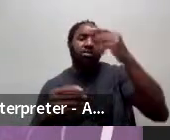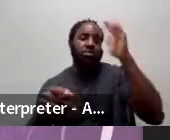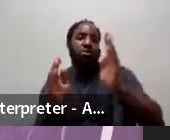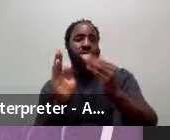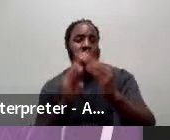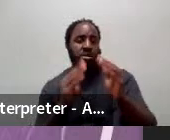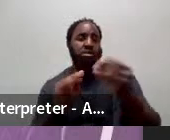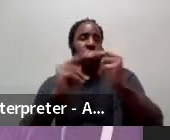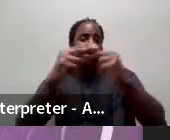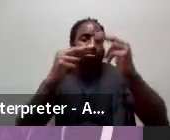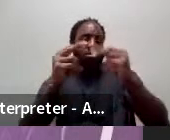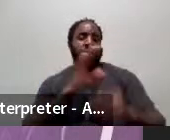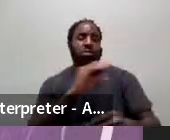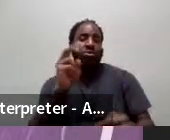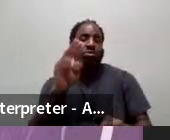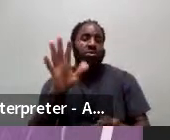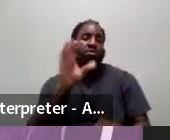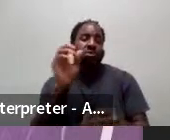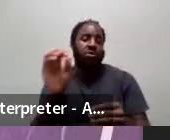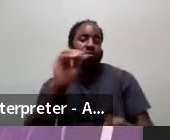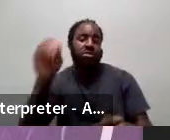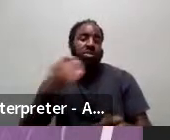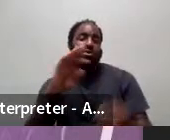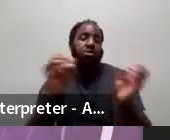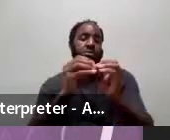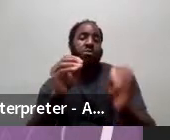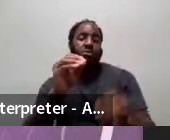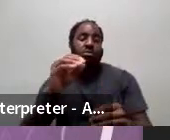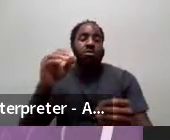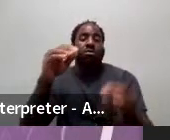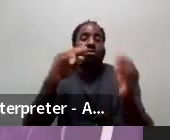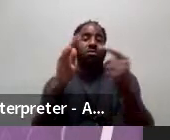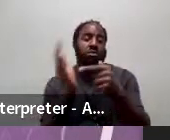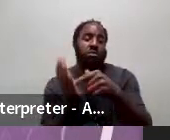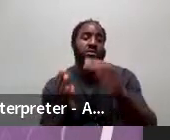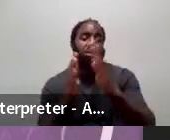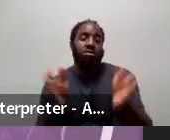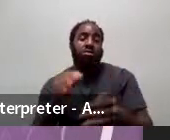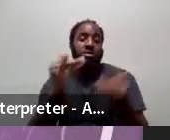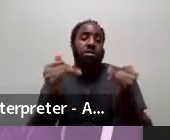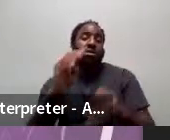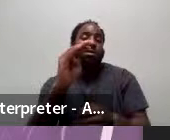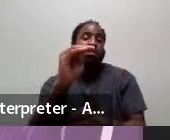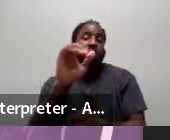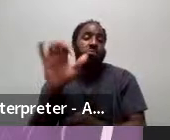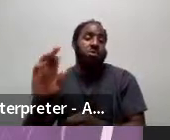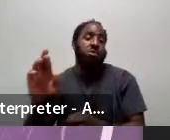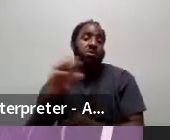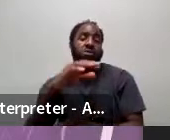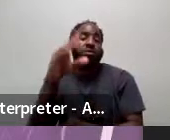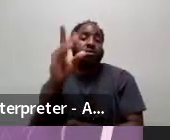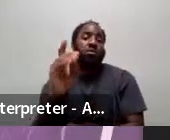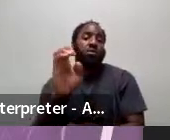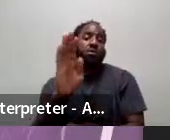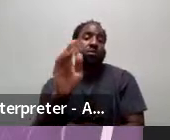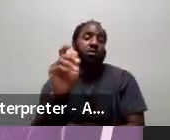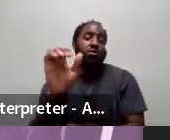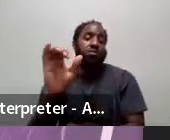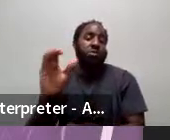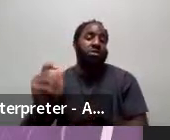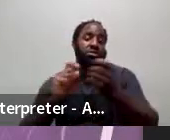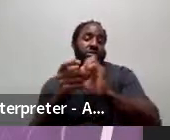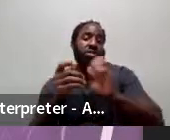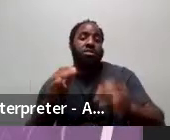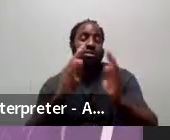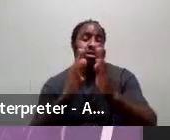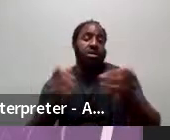and 25% or more affordable housing? Now, Mayor de Blasio changed the R6 zoning from 6 stories to